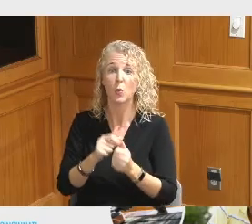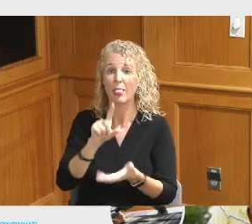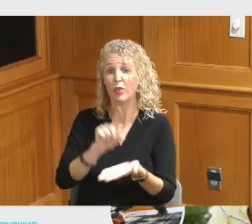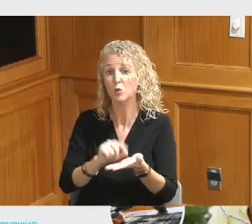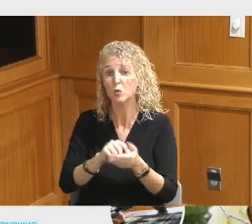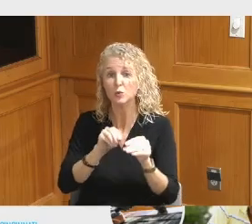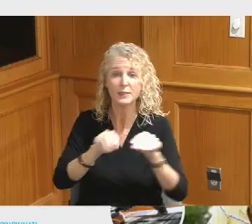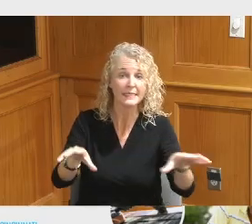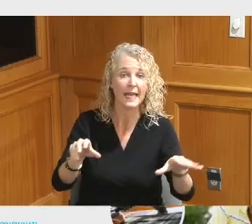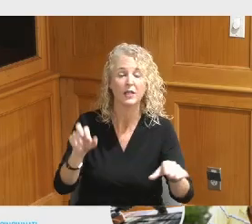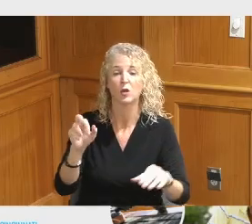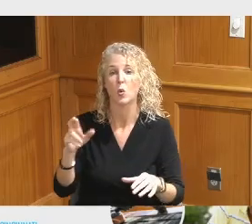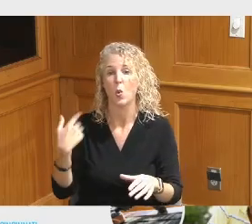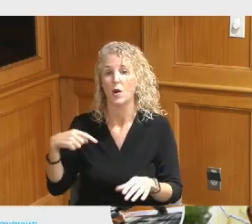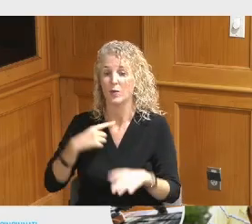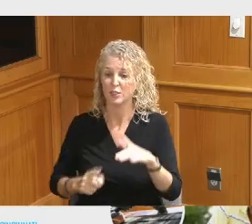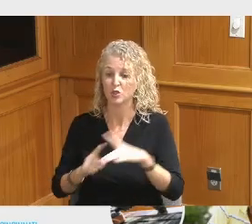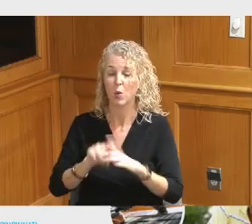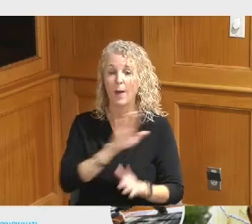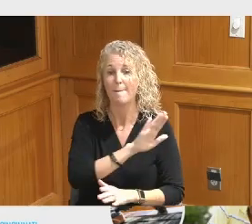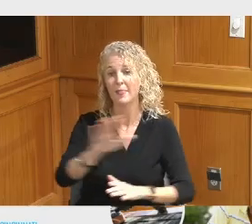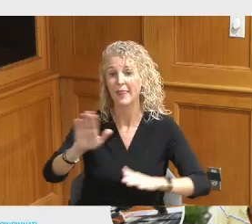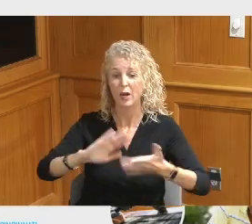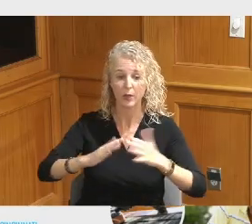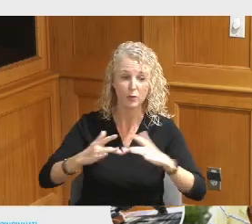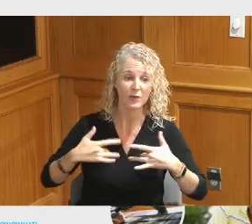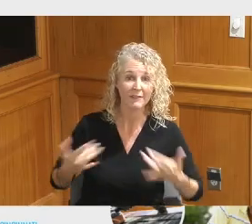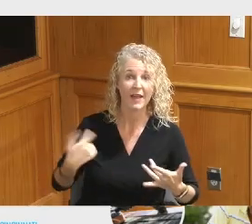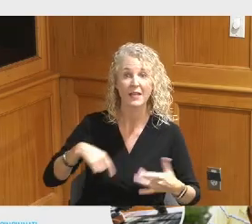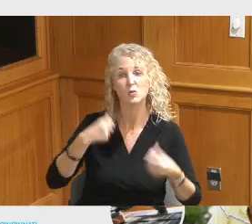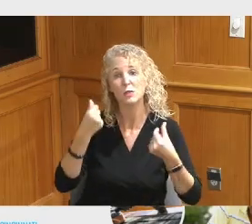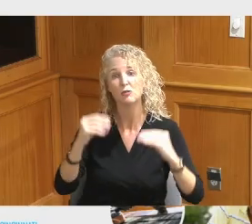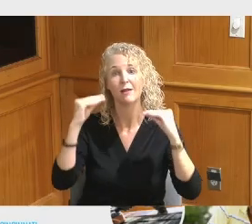newsletter and had us at events and really allowed us to spread the